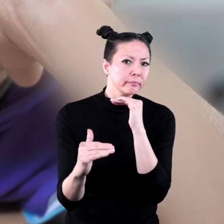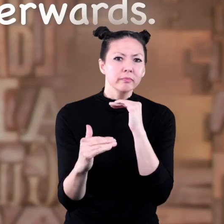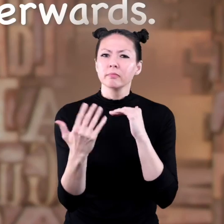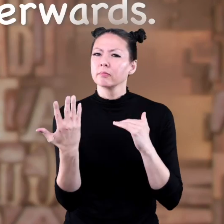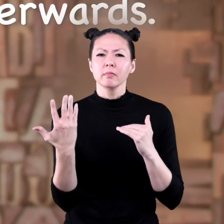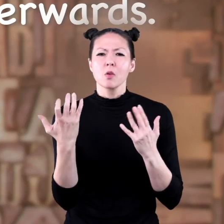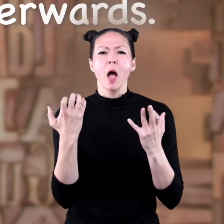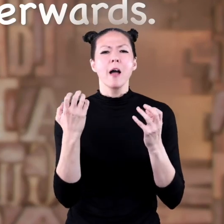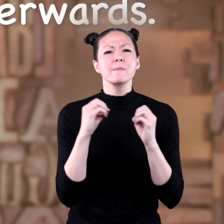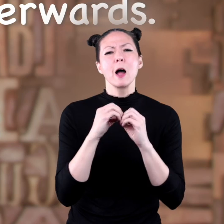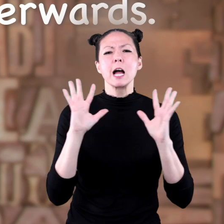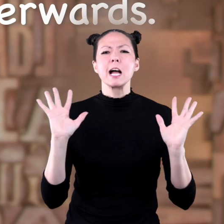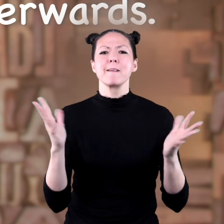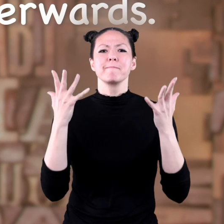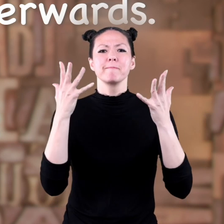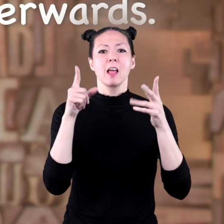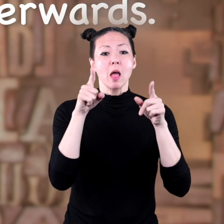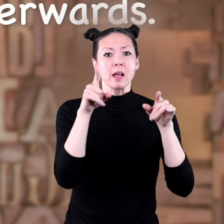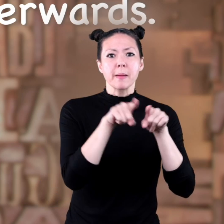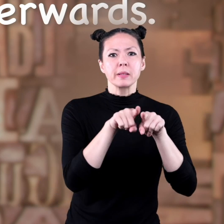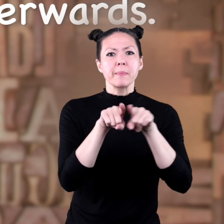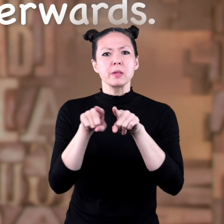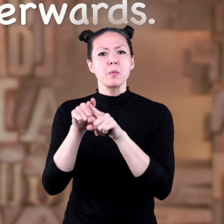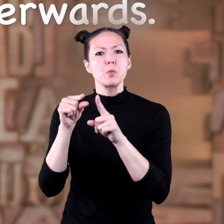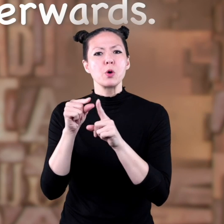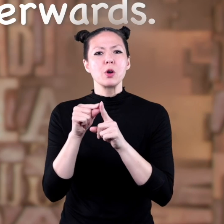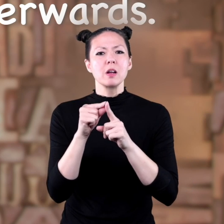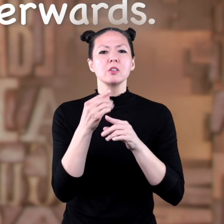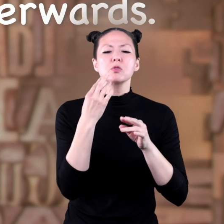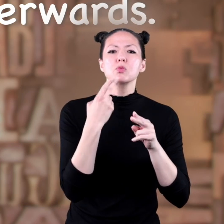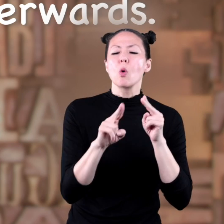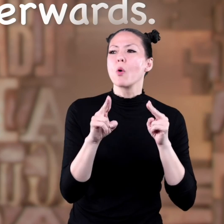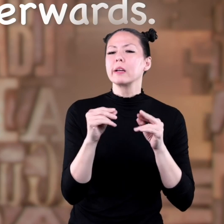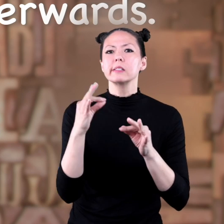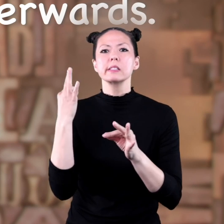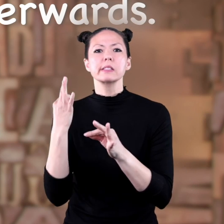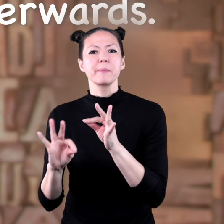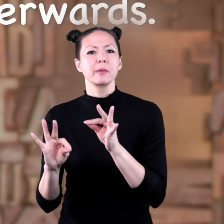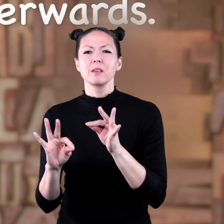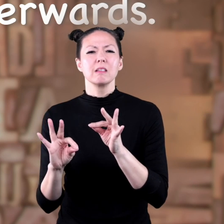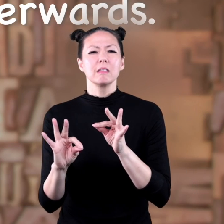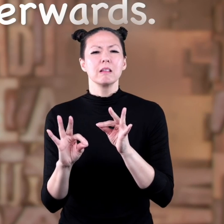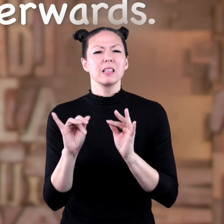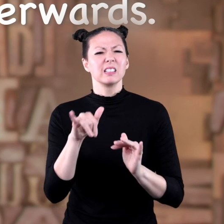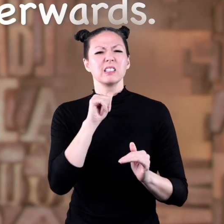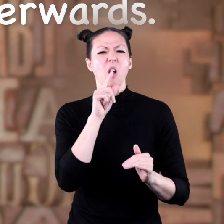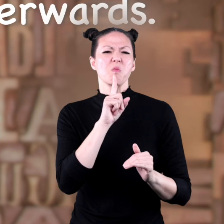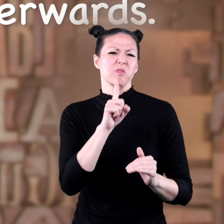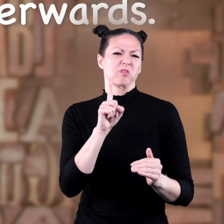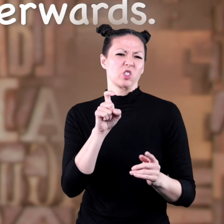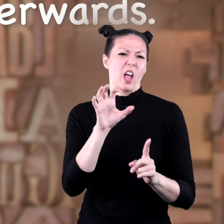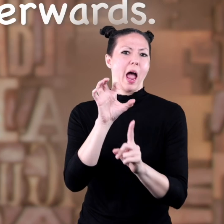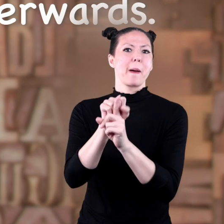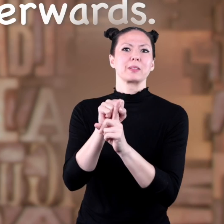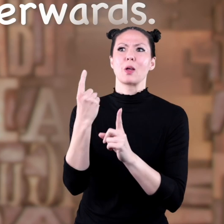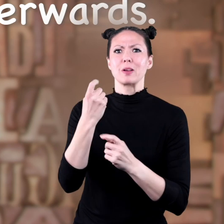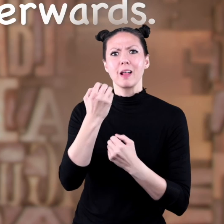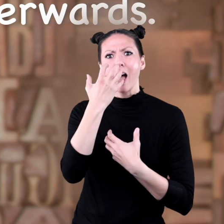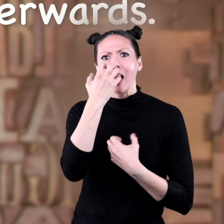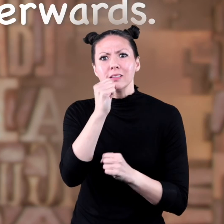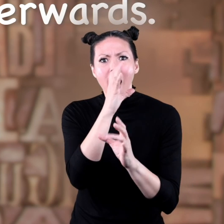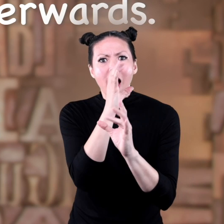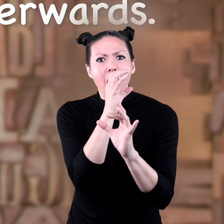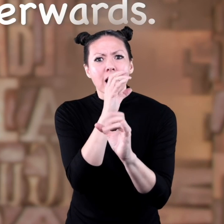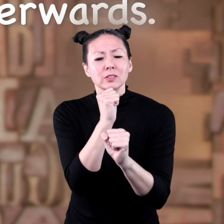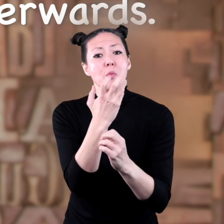right? The sentences all start with the same word, and they're all short and simple. Not the ideal way to capture someone's